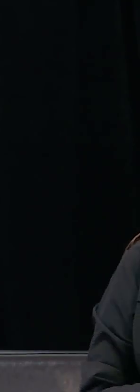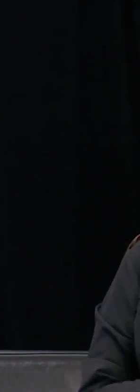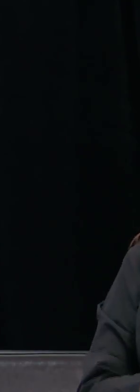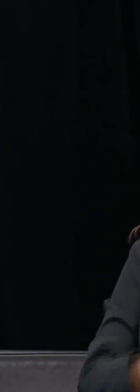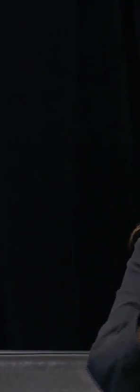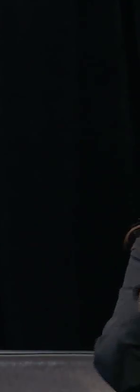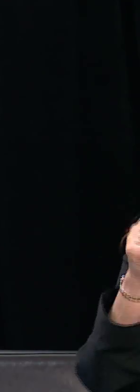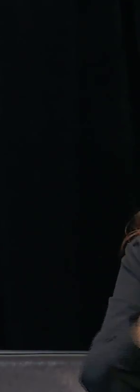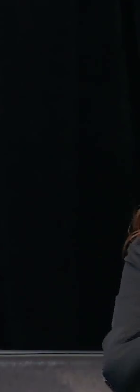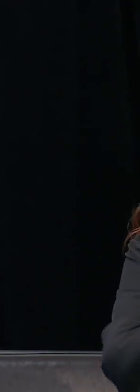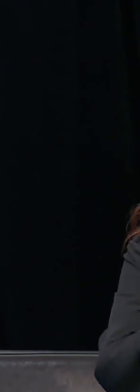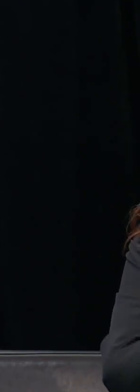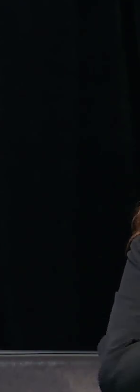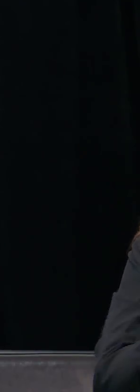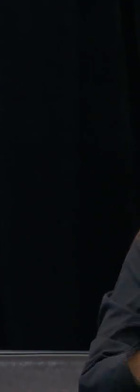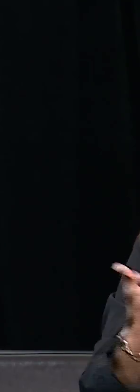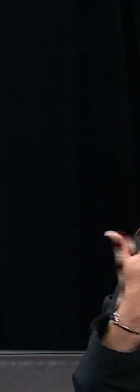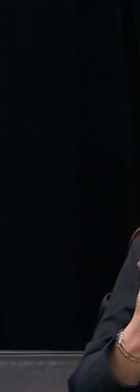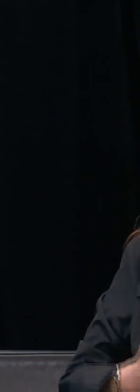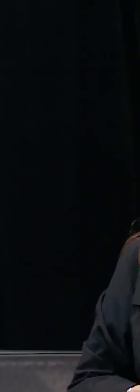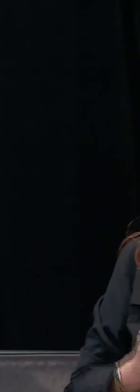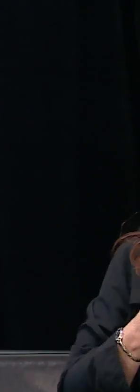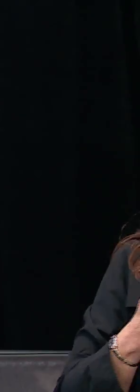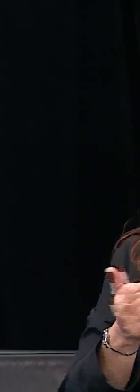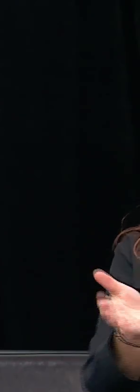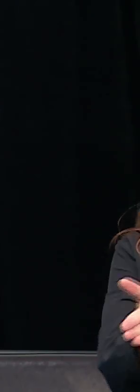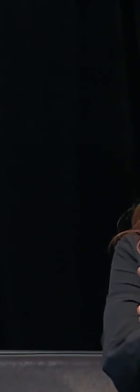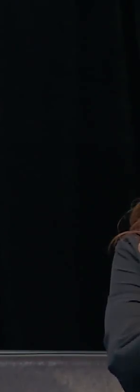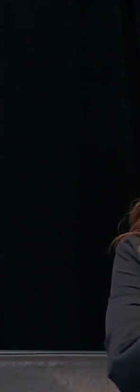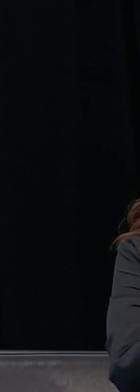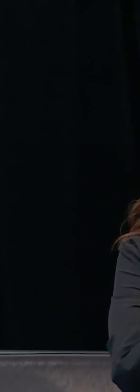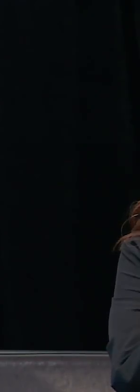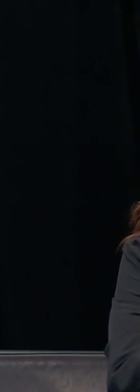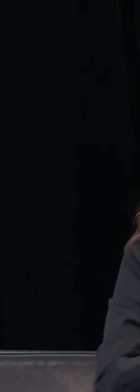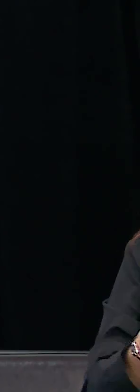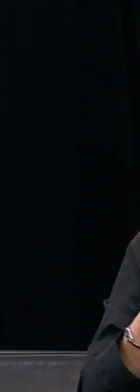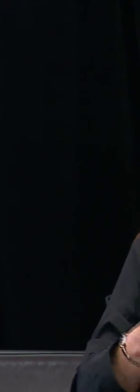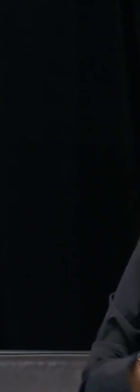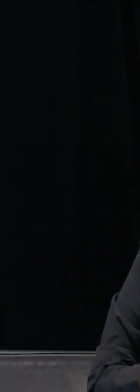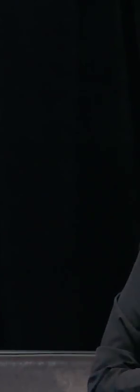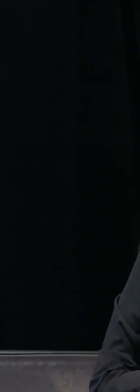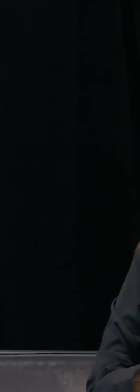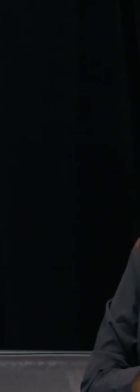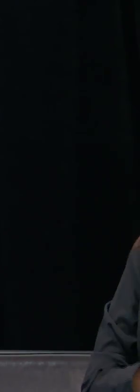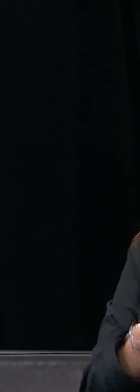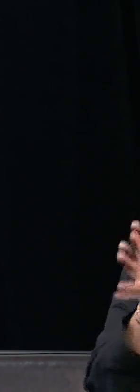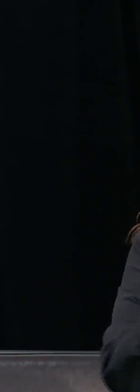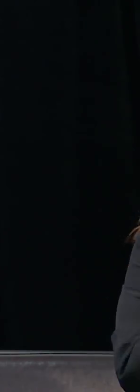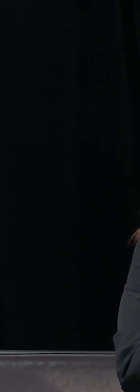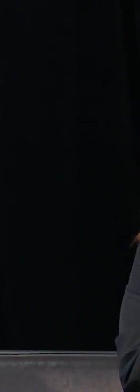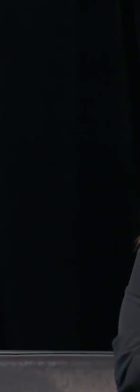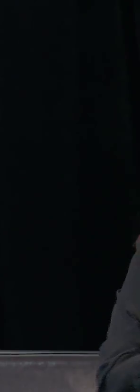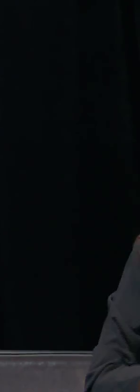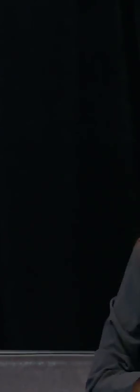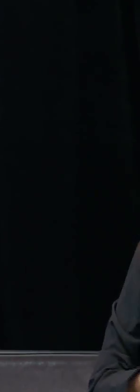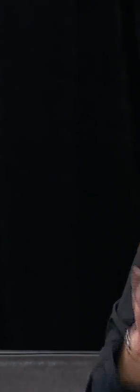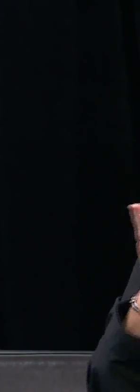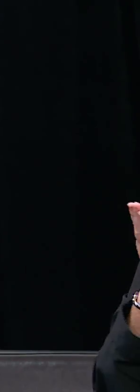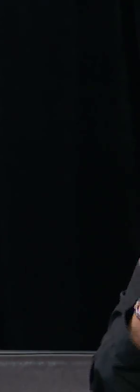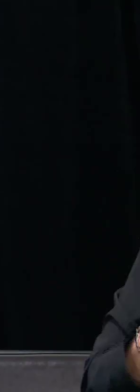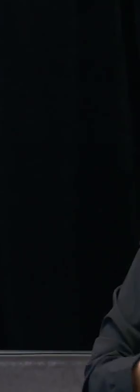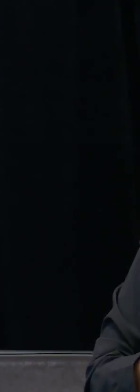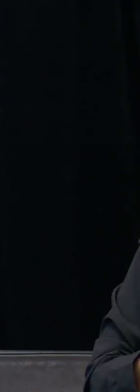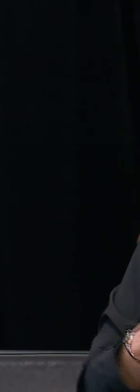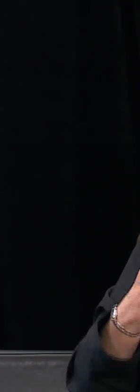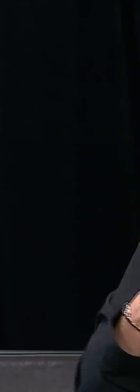every situation of their social life, at the doctor office, at the lunch, in a conference, in a tech presentation, they have